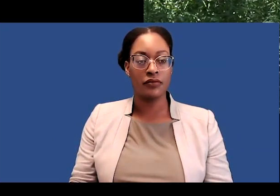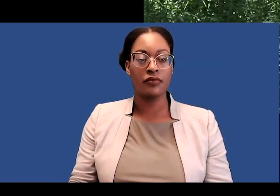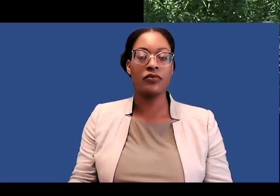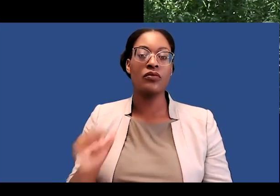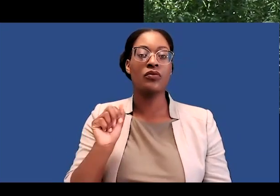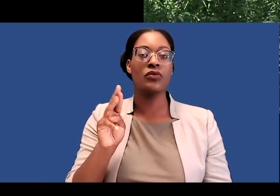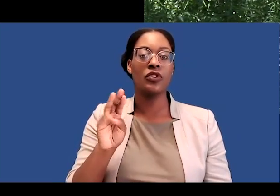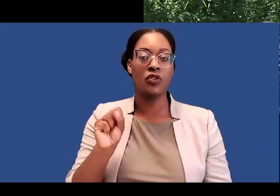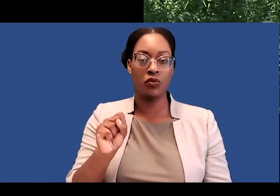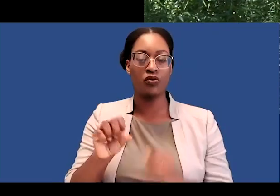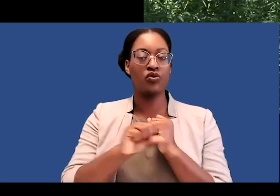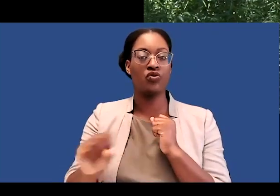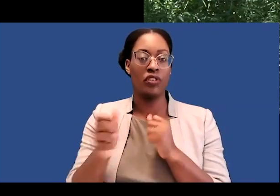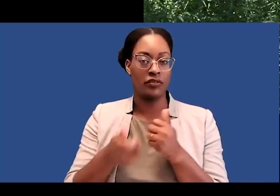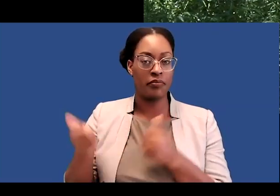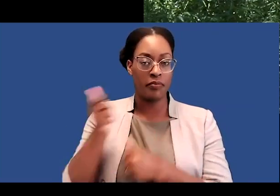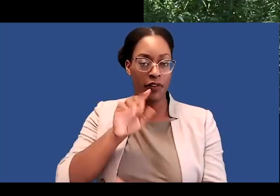Stretch the arms overhead.